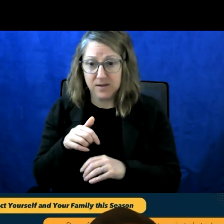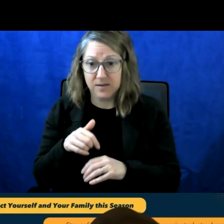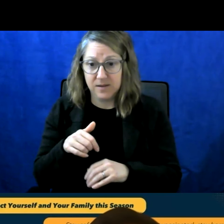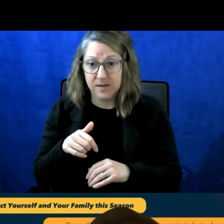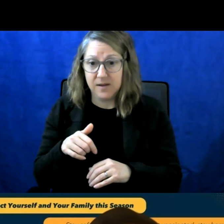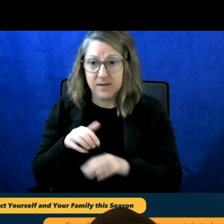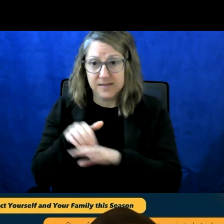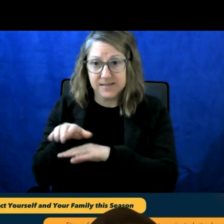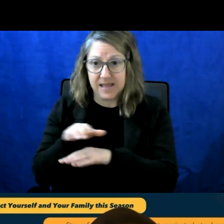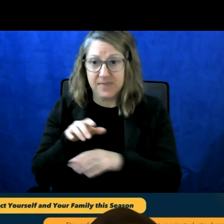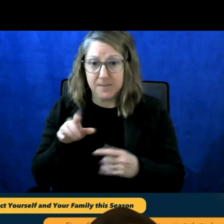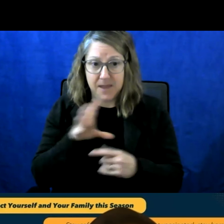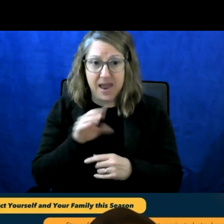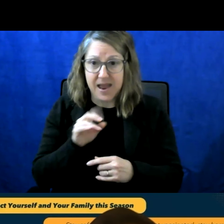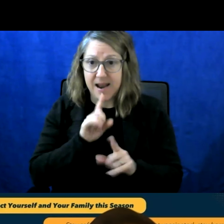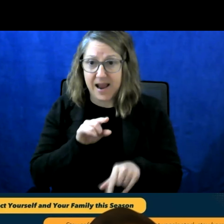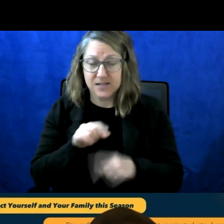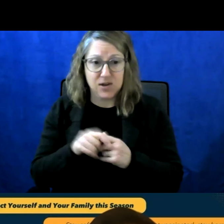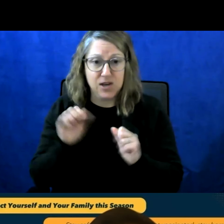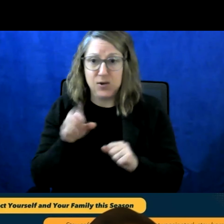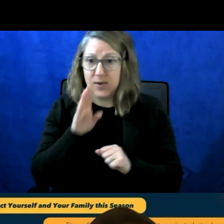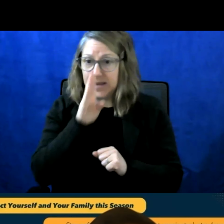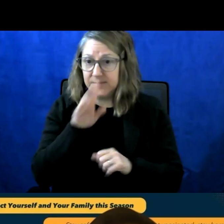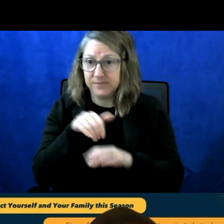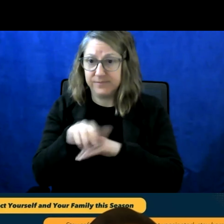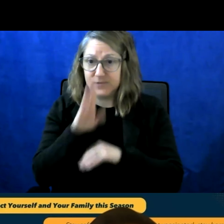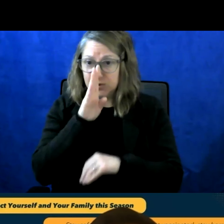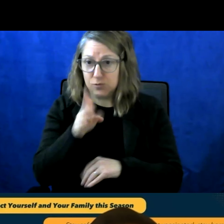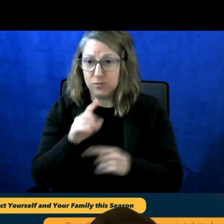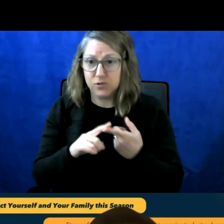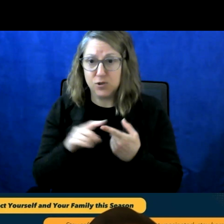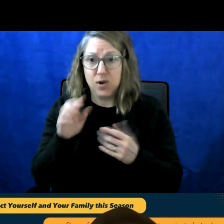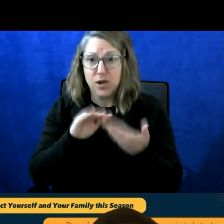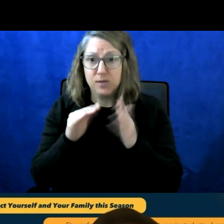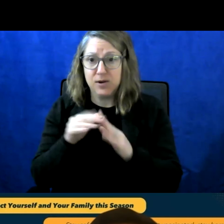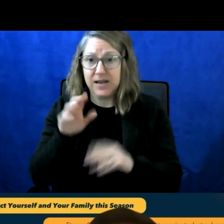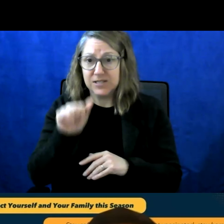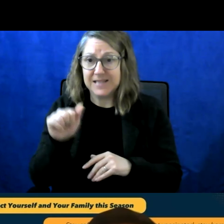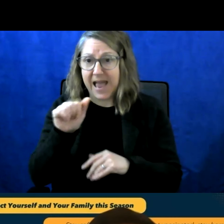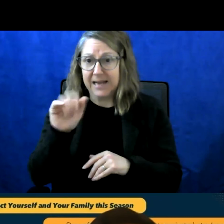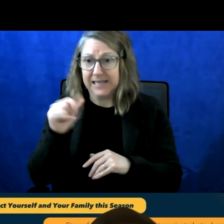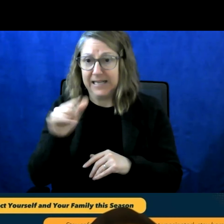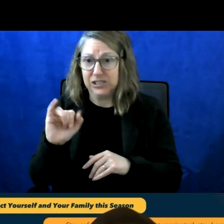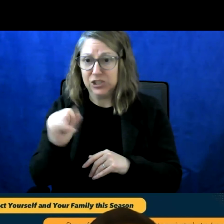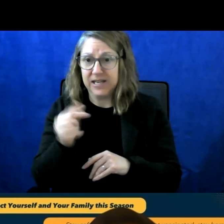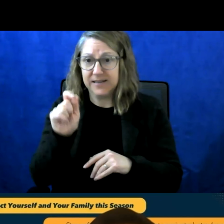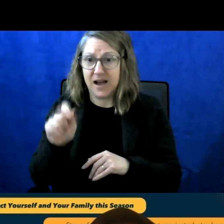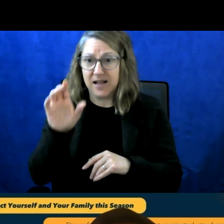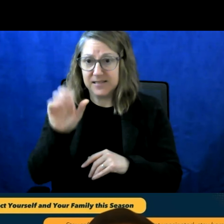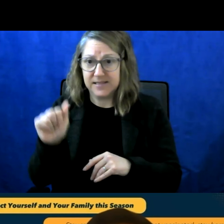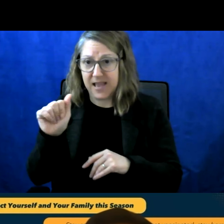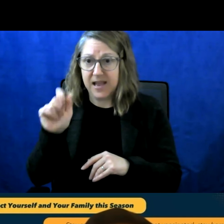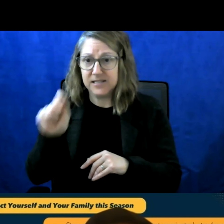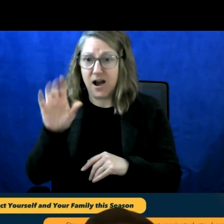and answered. You can send it directly to communications@aging.ca.gov. Just really quickly before we wrap the